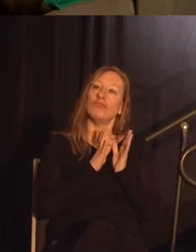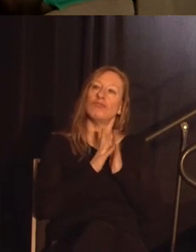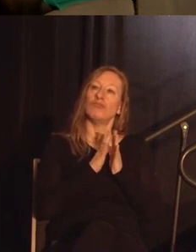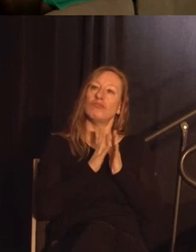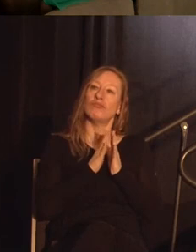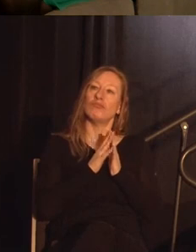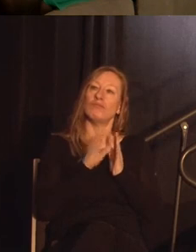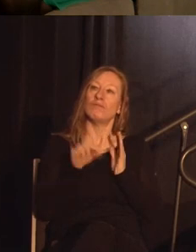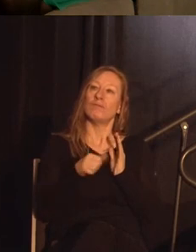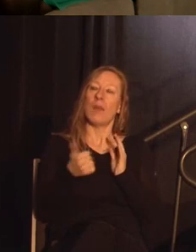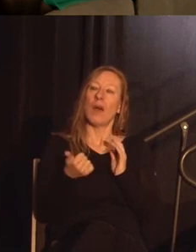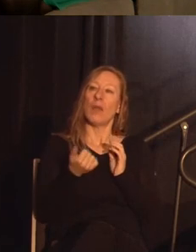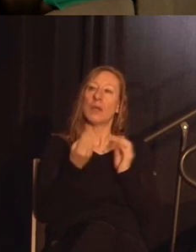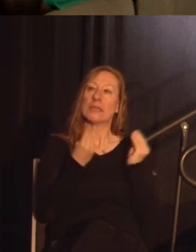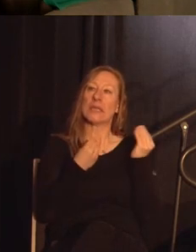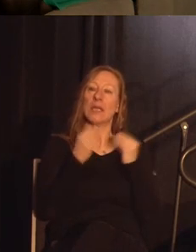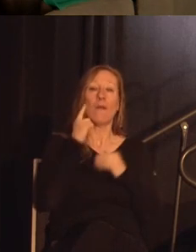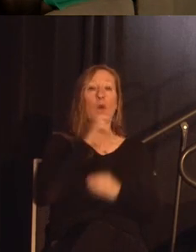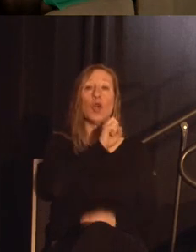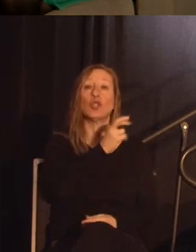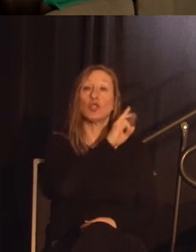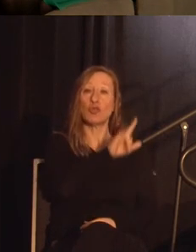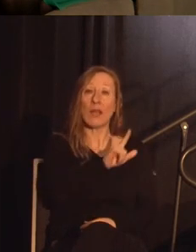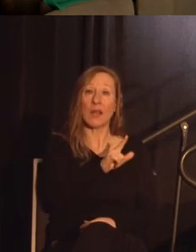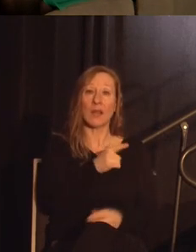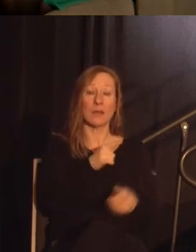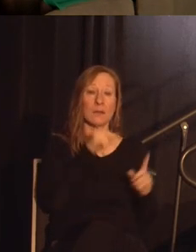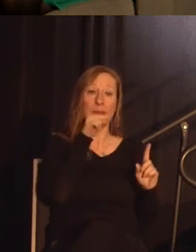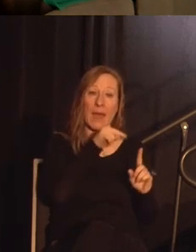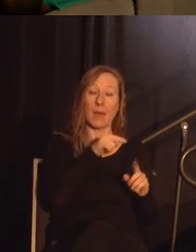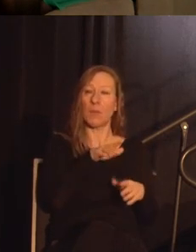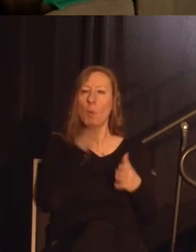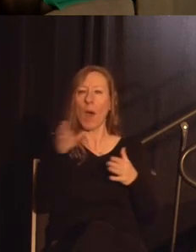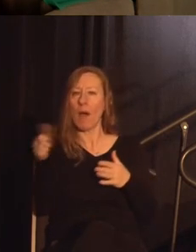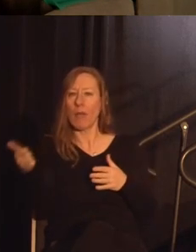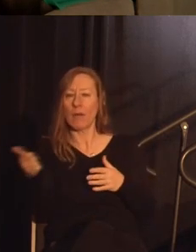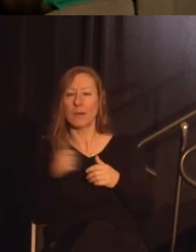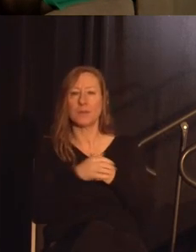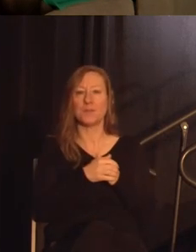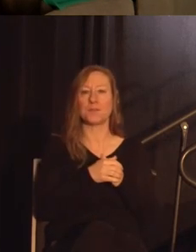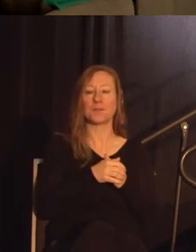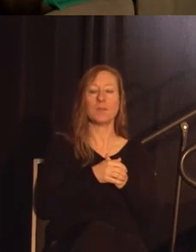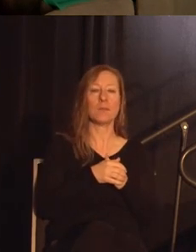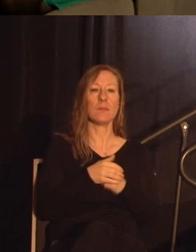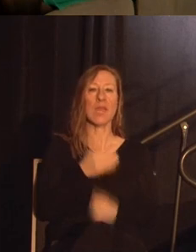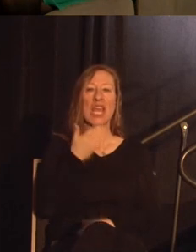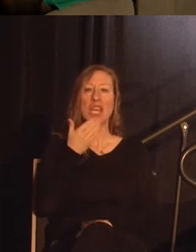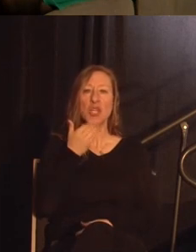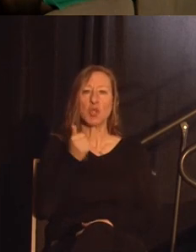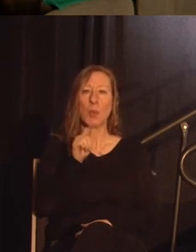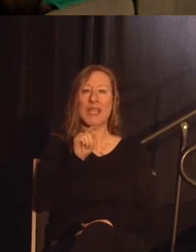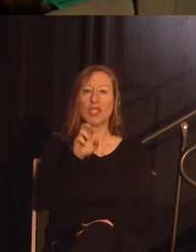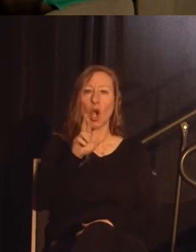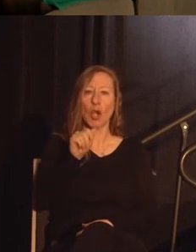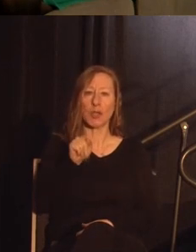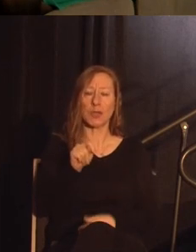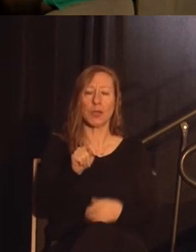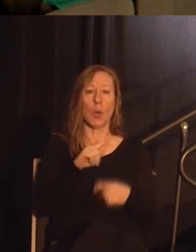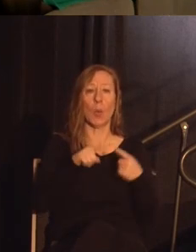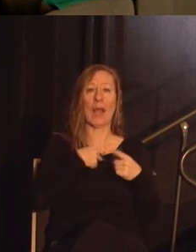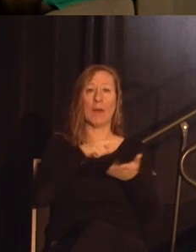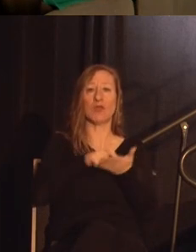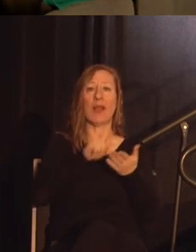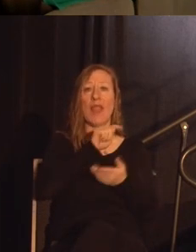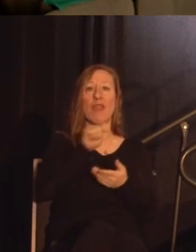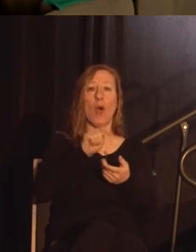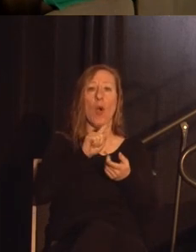how did your snacks evolve? You said for Shrill it was runts, what happened next? Sweet tarts. When I was writing The Witches